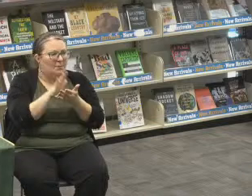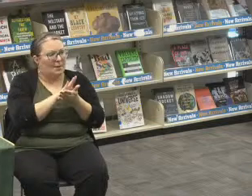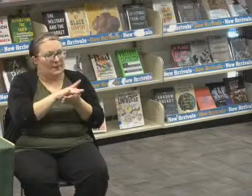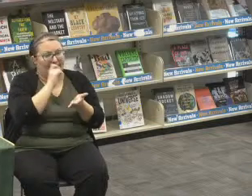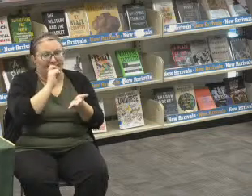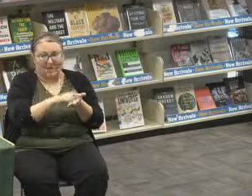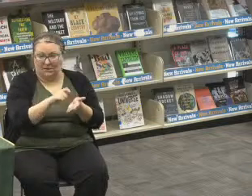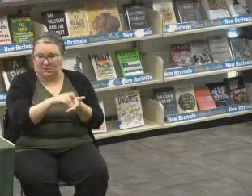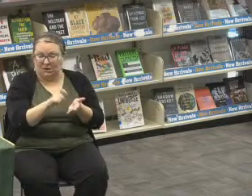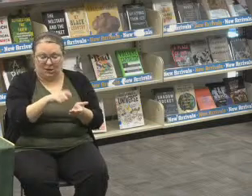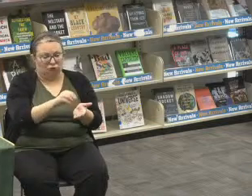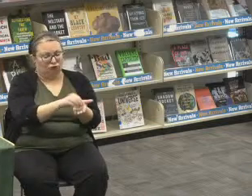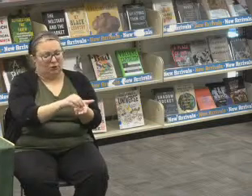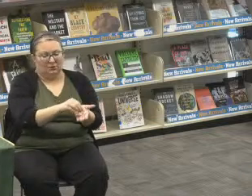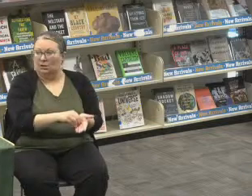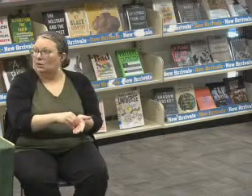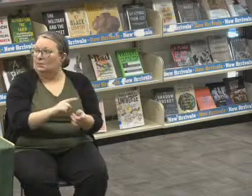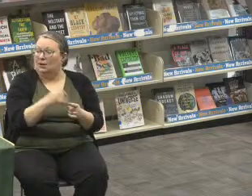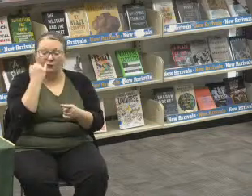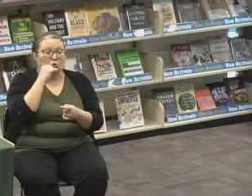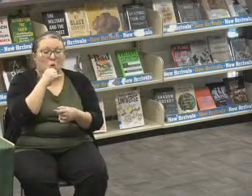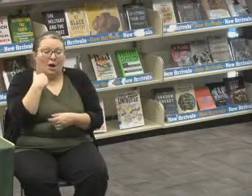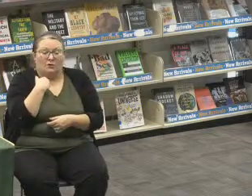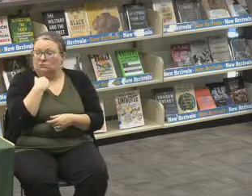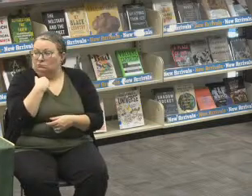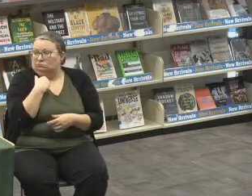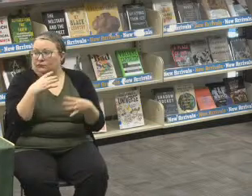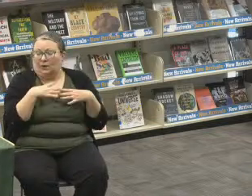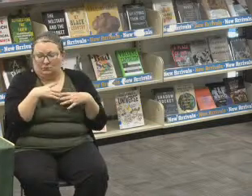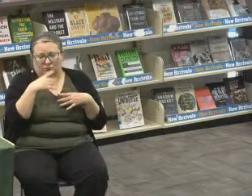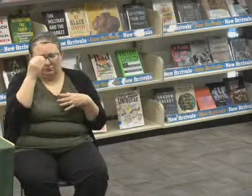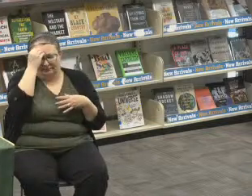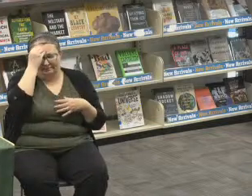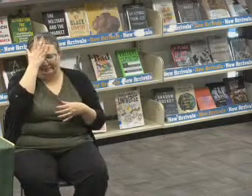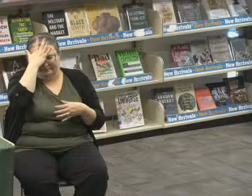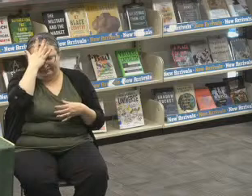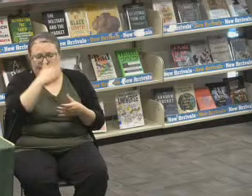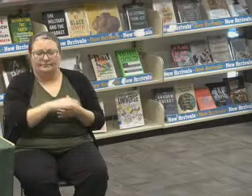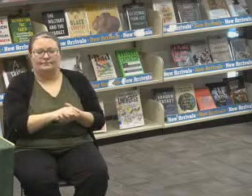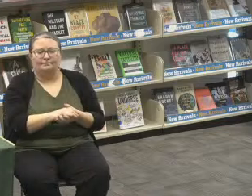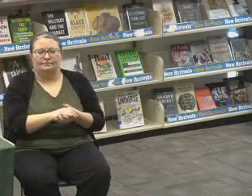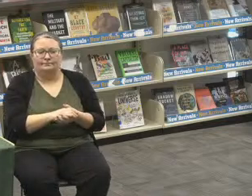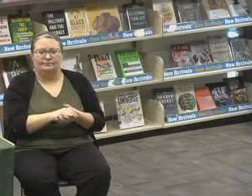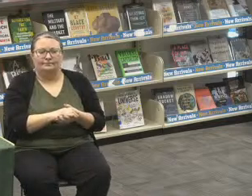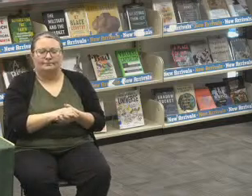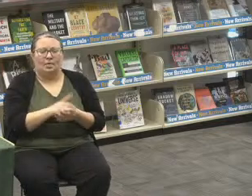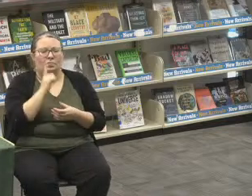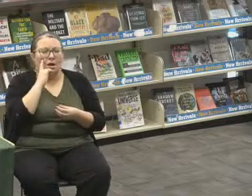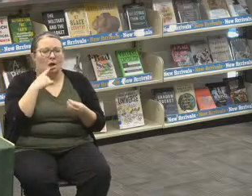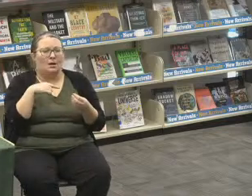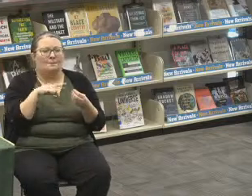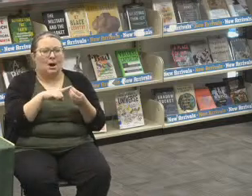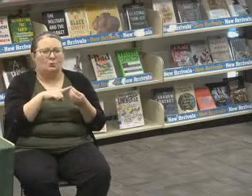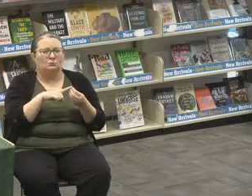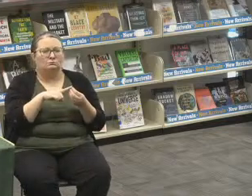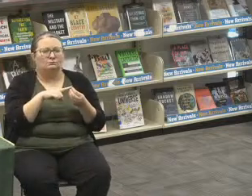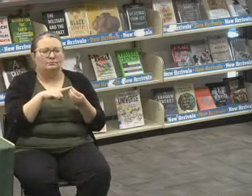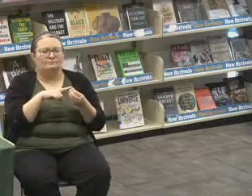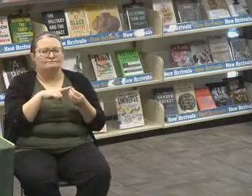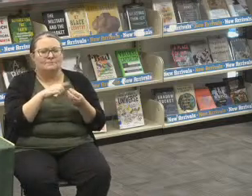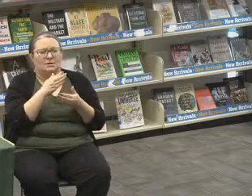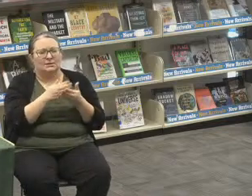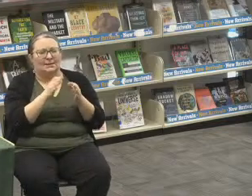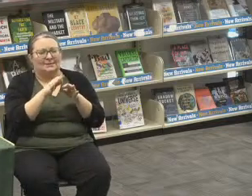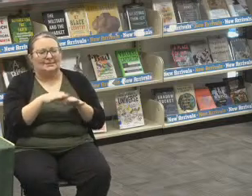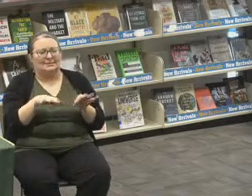paper, you can jot this down, but if you don't have one, just kind of make a mental note. And I'd like you to think for a moment about like what are some kind of